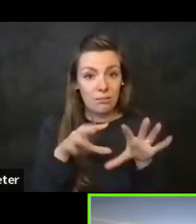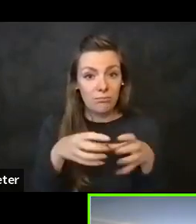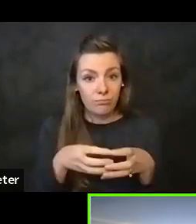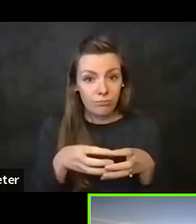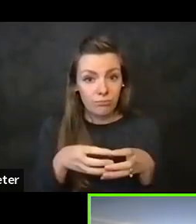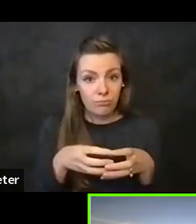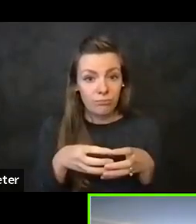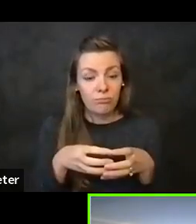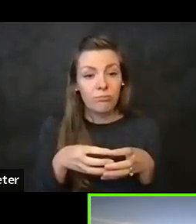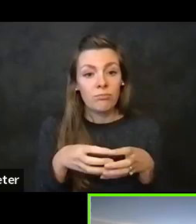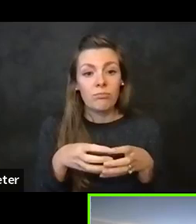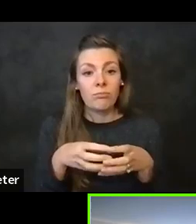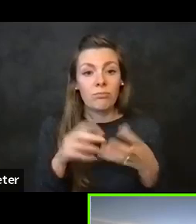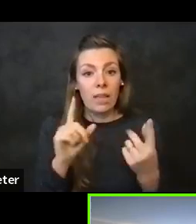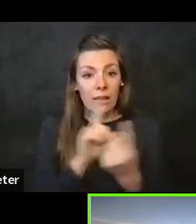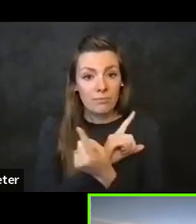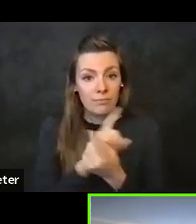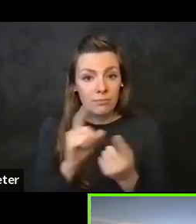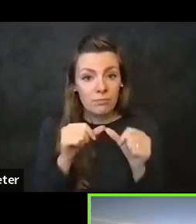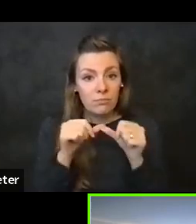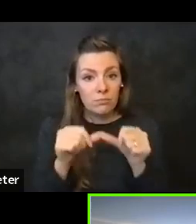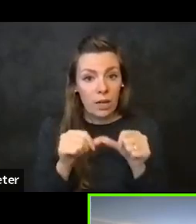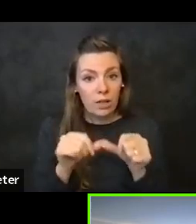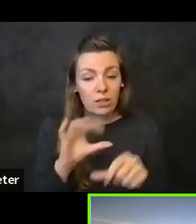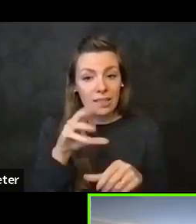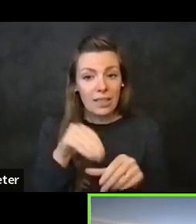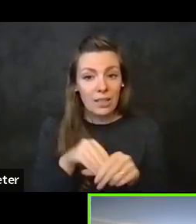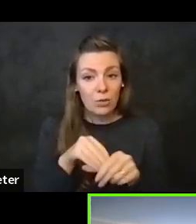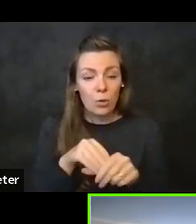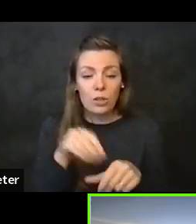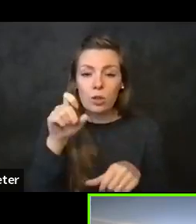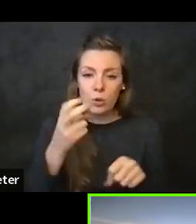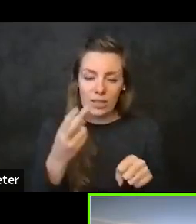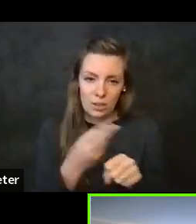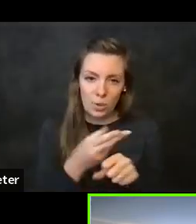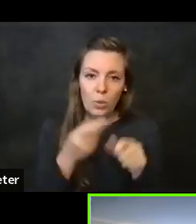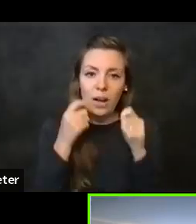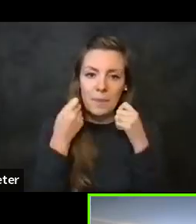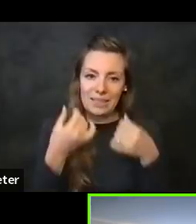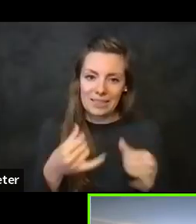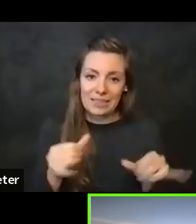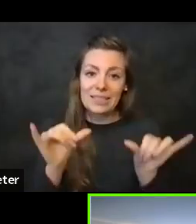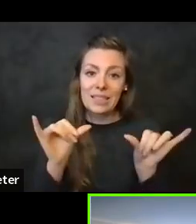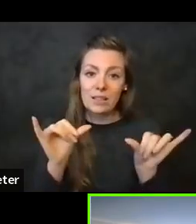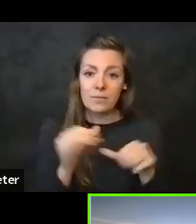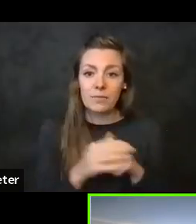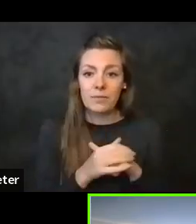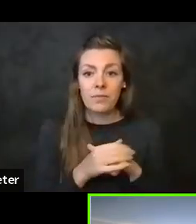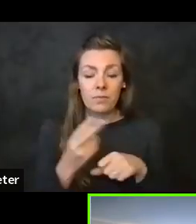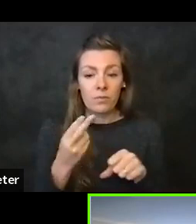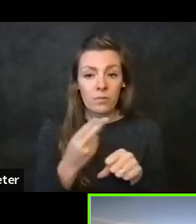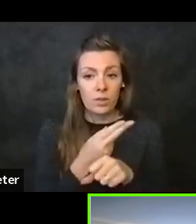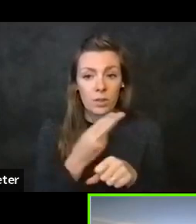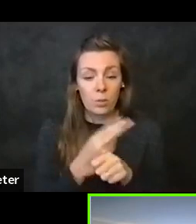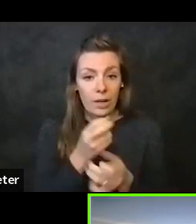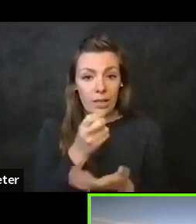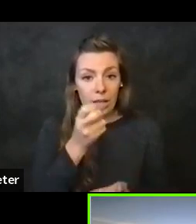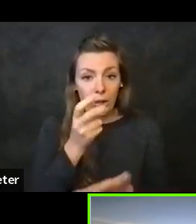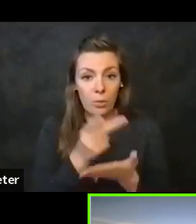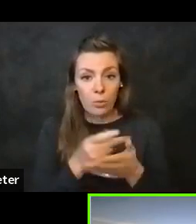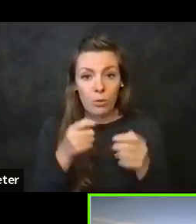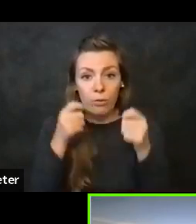meets regularly indoors, you need to wear a mask at this time. Wearing an approved face covering like